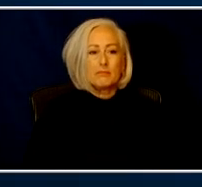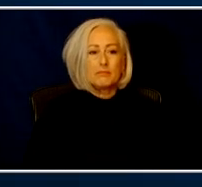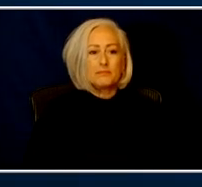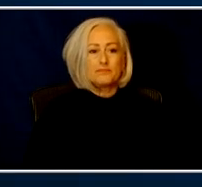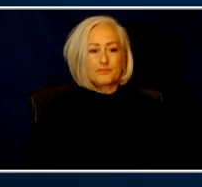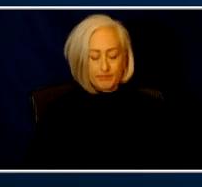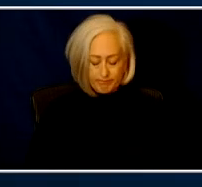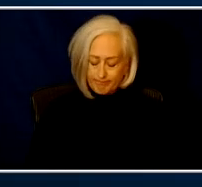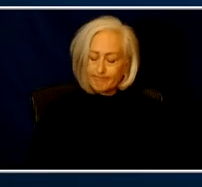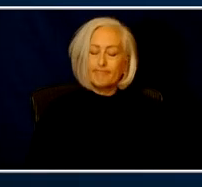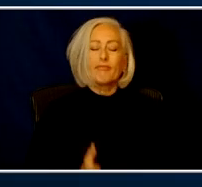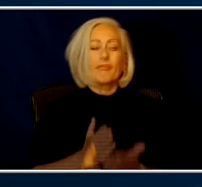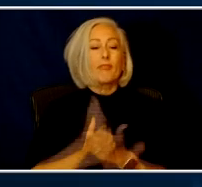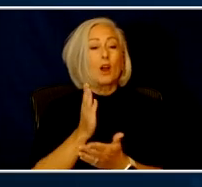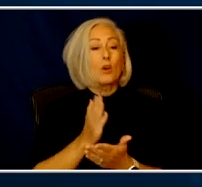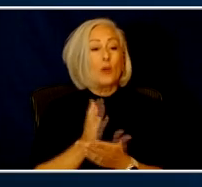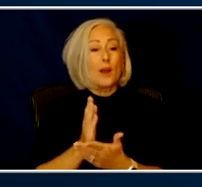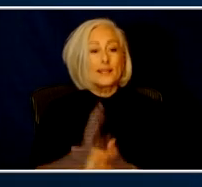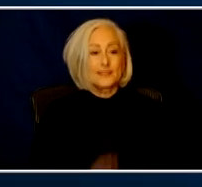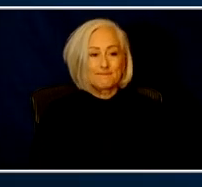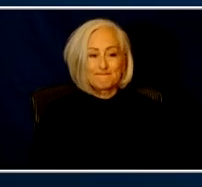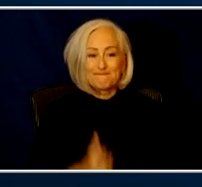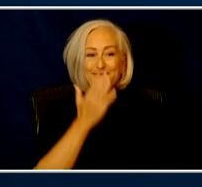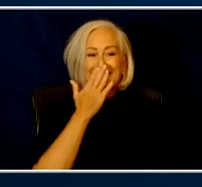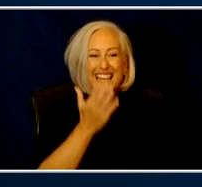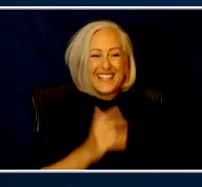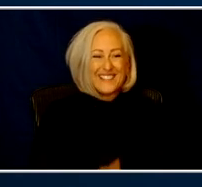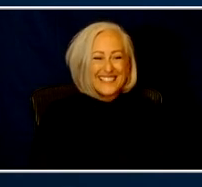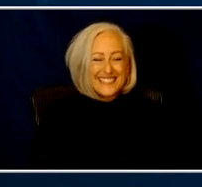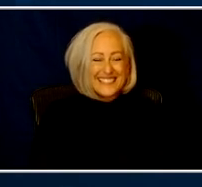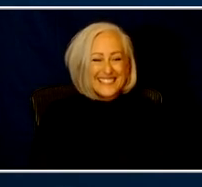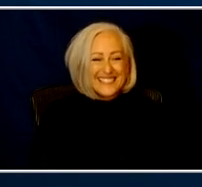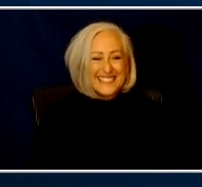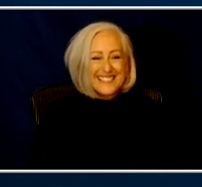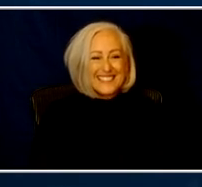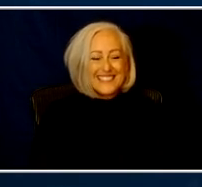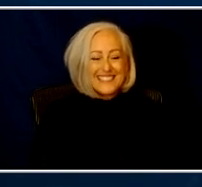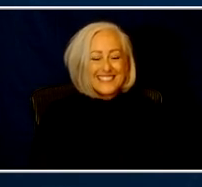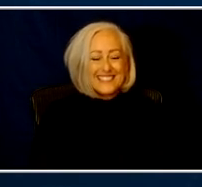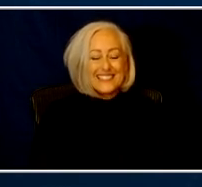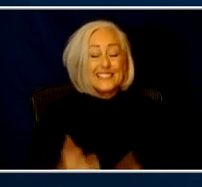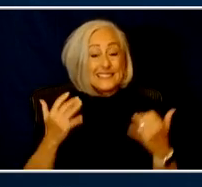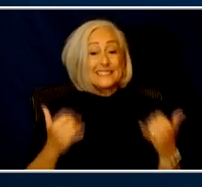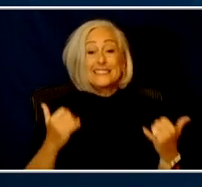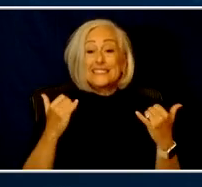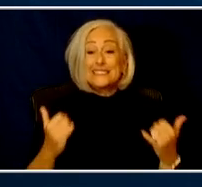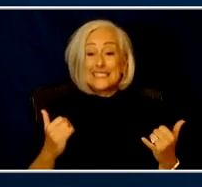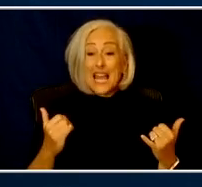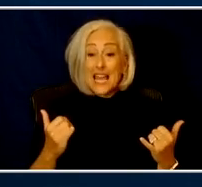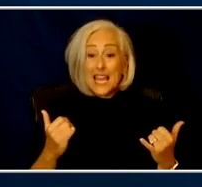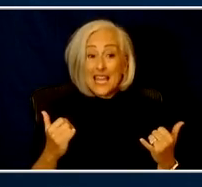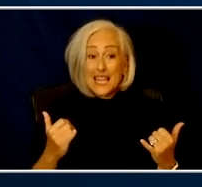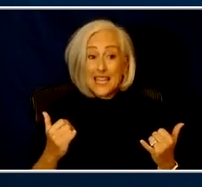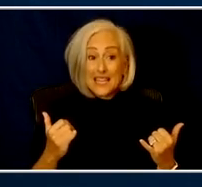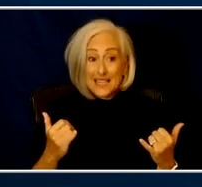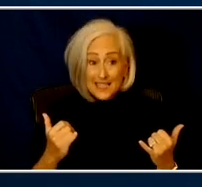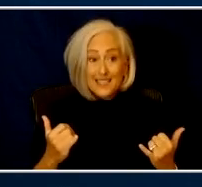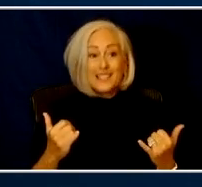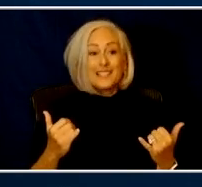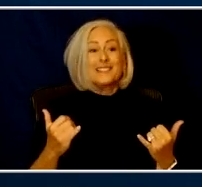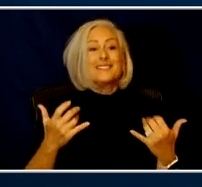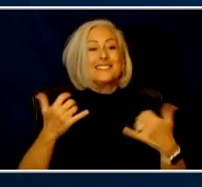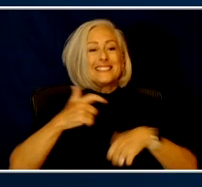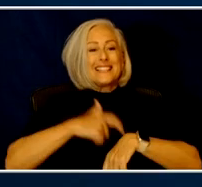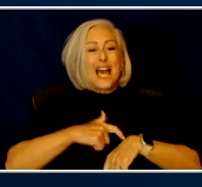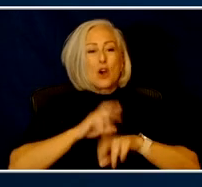All right. Well, yeah, thank you. So today we are finally getting to reporter questions and community questions. Any